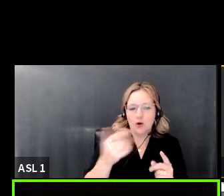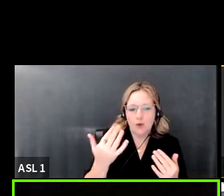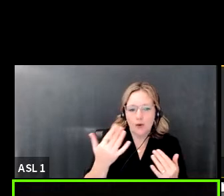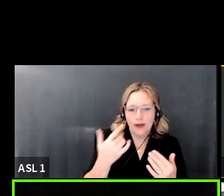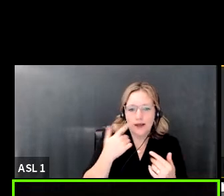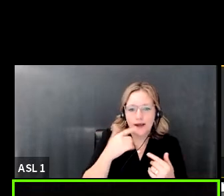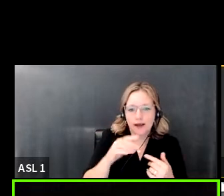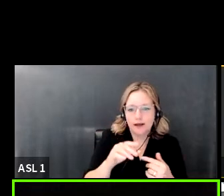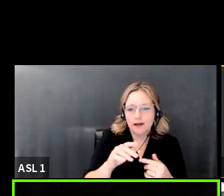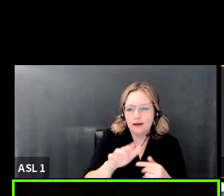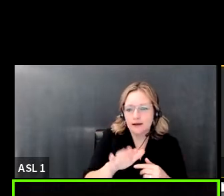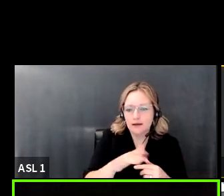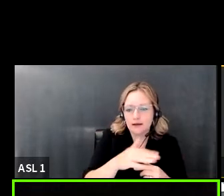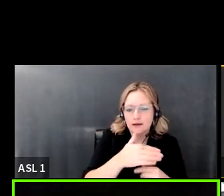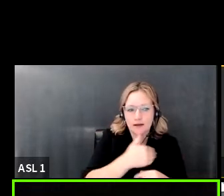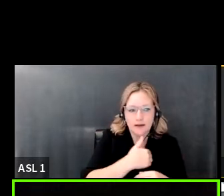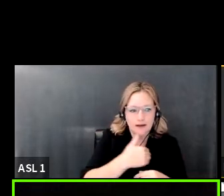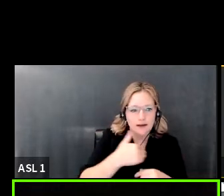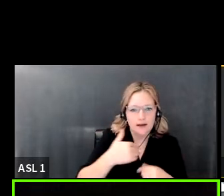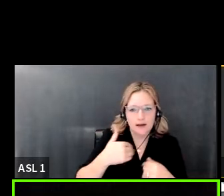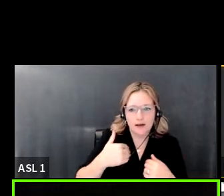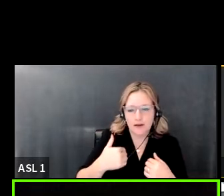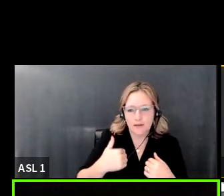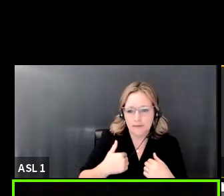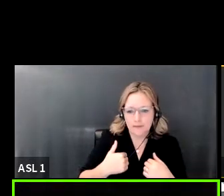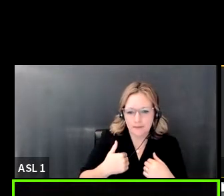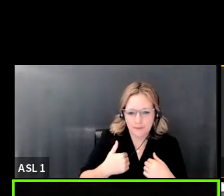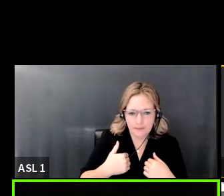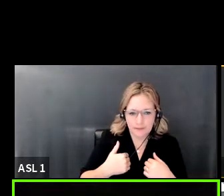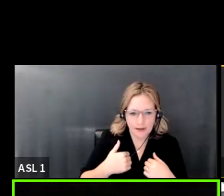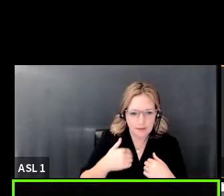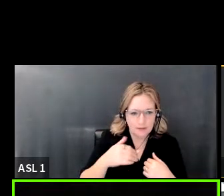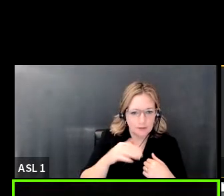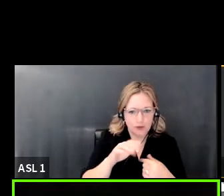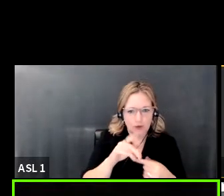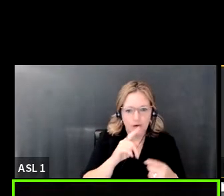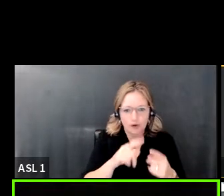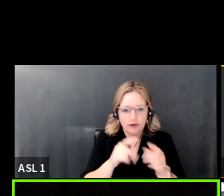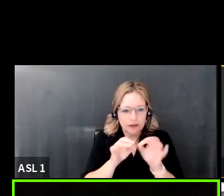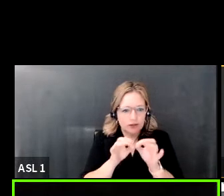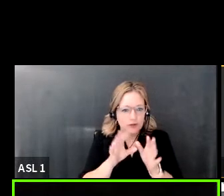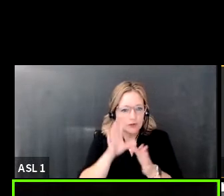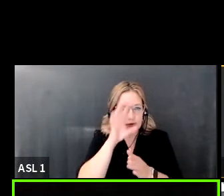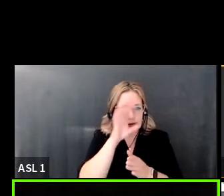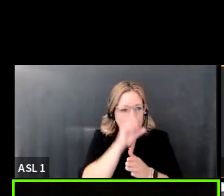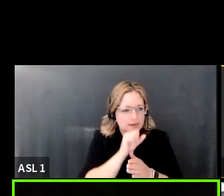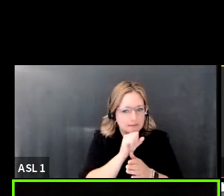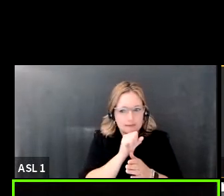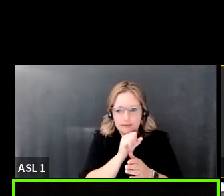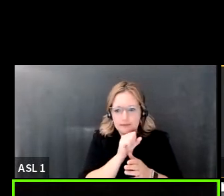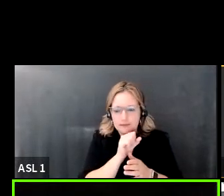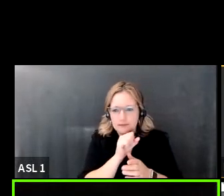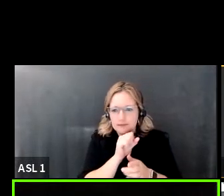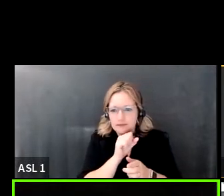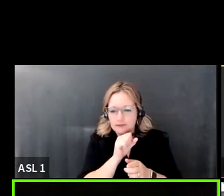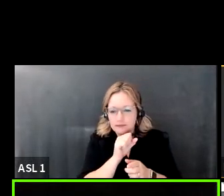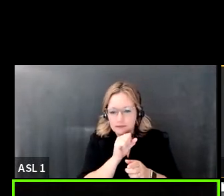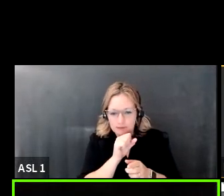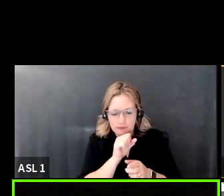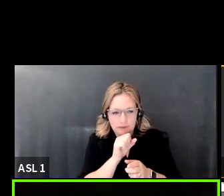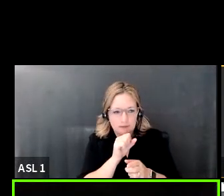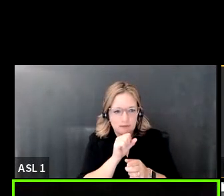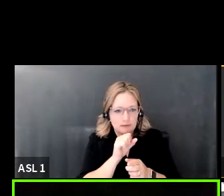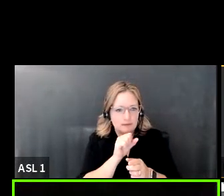me and and we had heard from everybody else so i just wanted to make sure before we we vote on that if that's okay with you if uh just